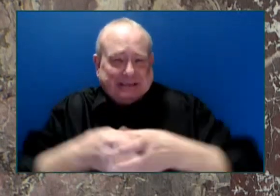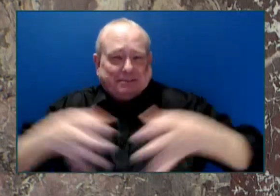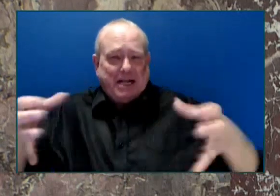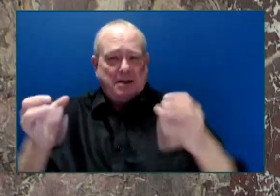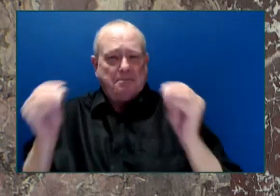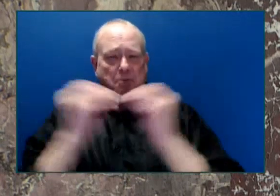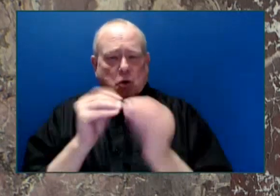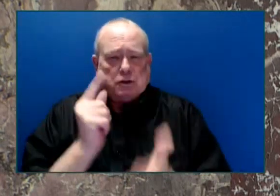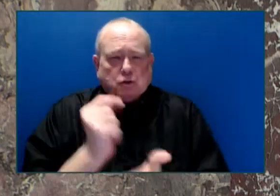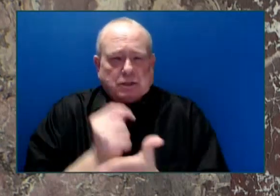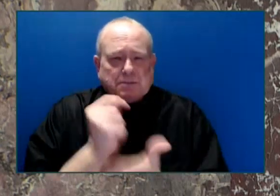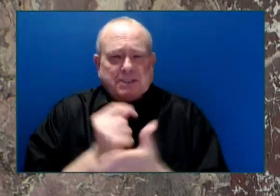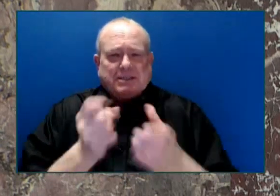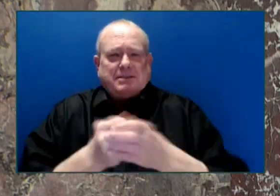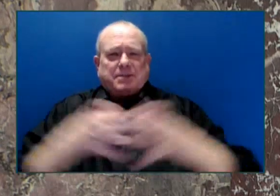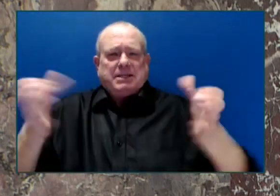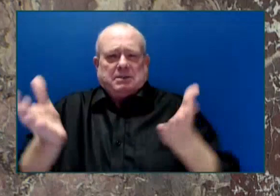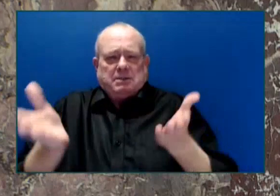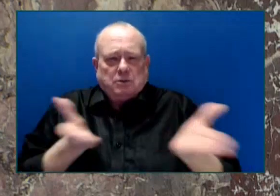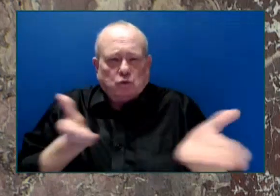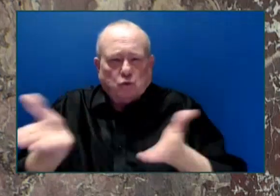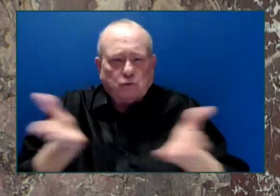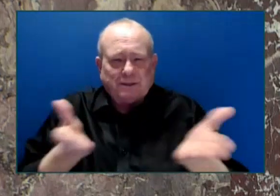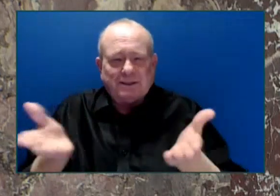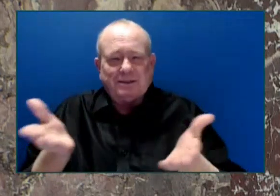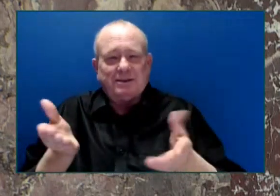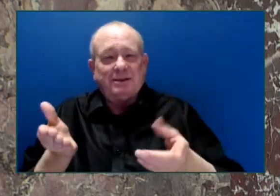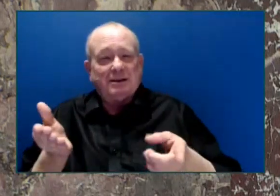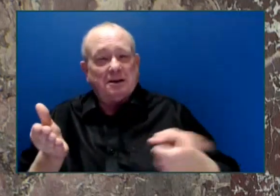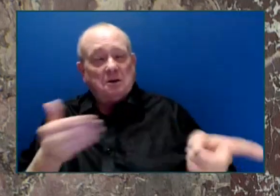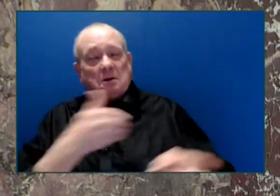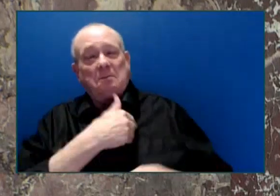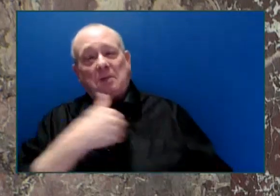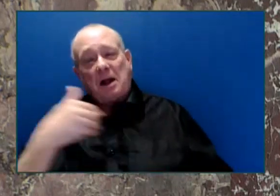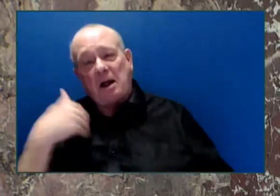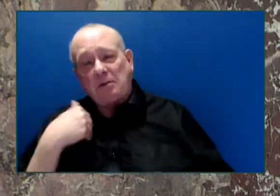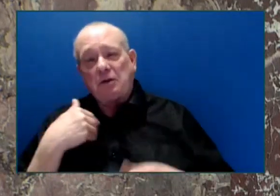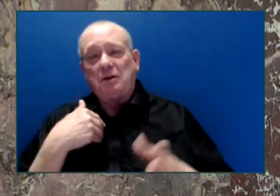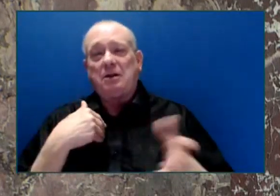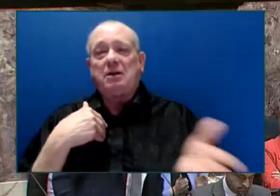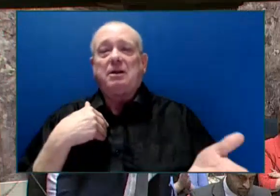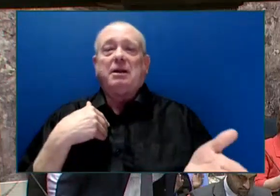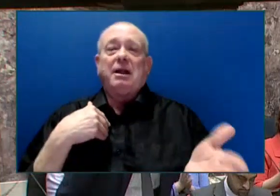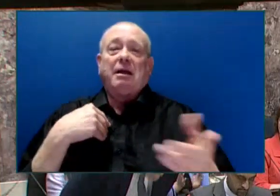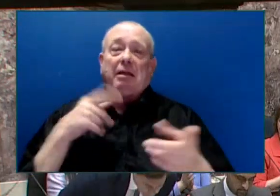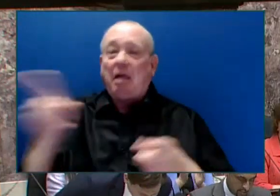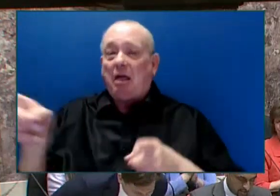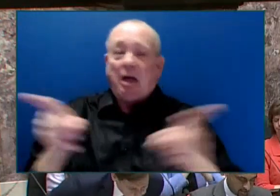complicated national issue, but BC is showing leadership every single day in addressing